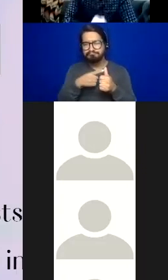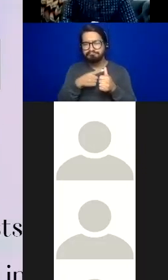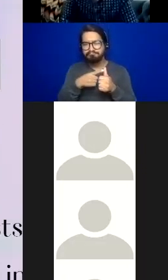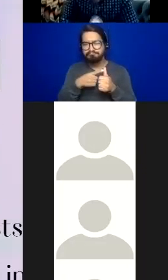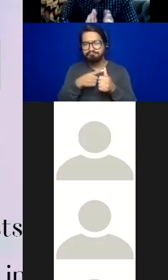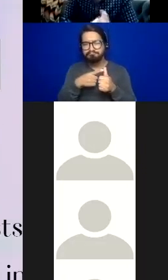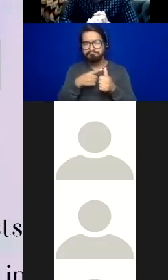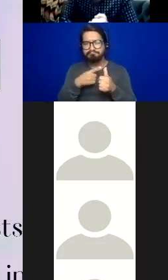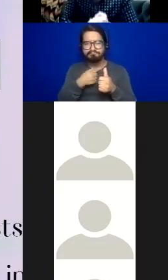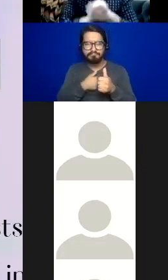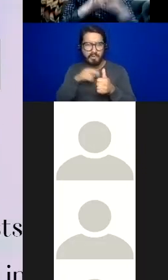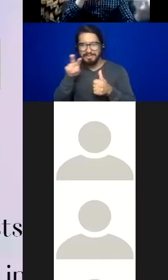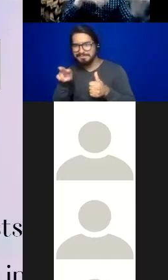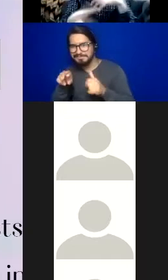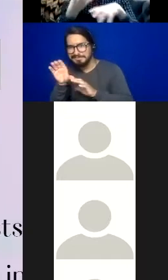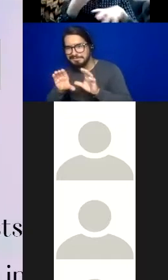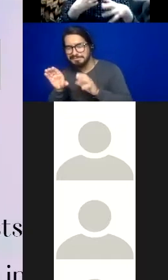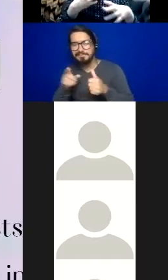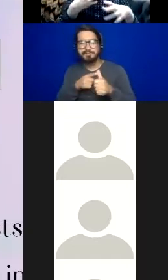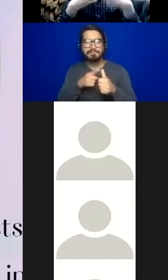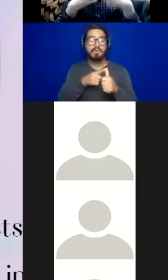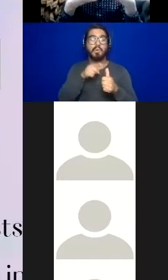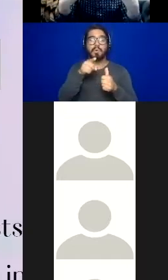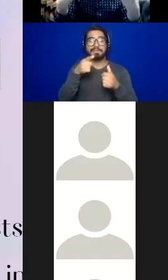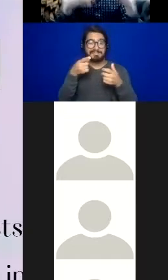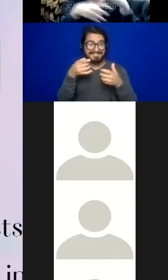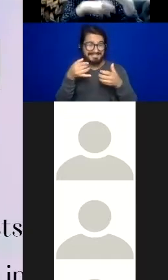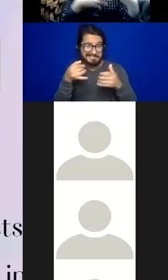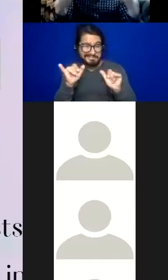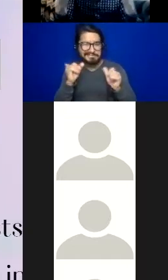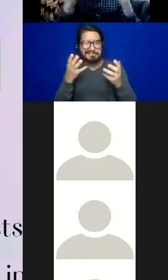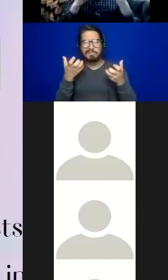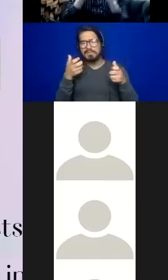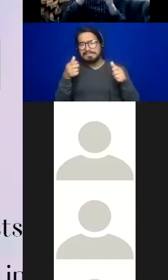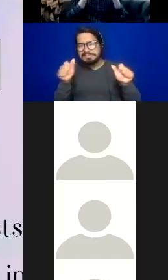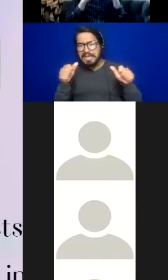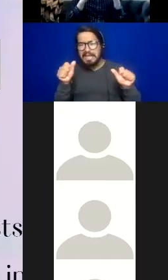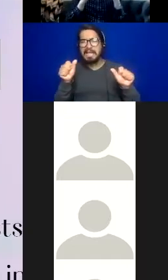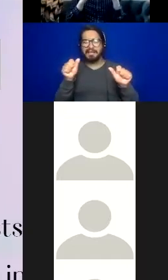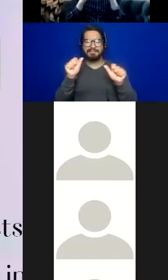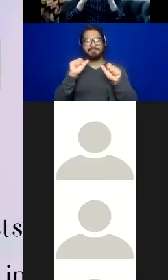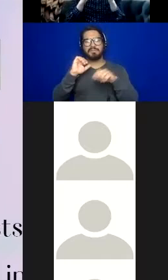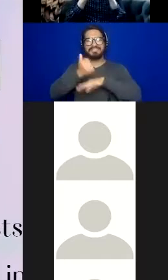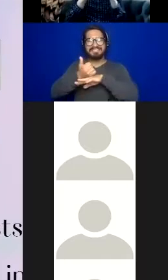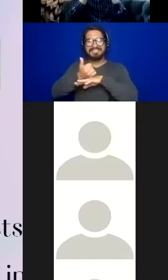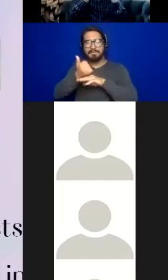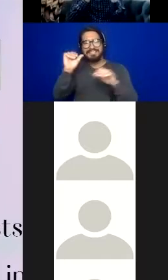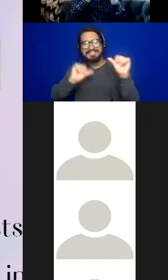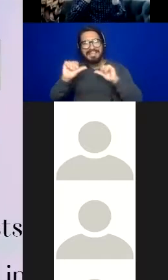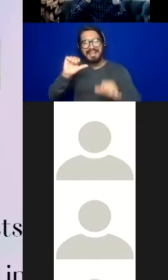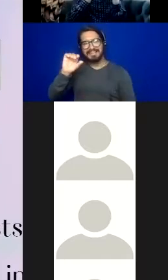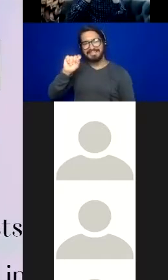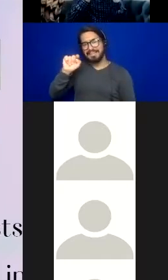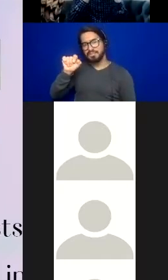sorry, just moving the chat. So one is that there were some efforts to develop a like scientific taxonomy, and similar to how like there's